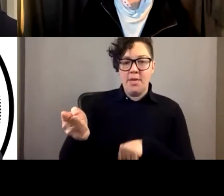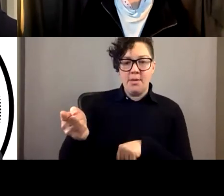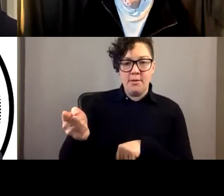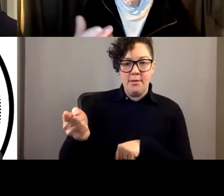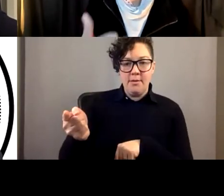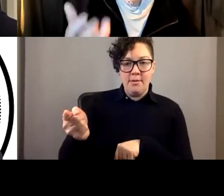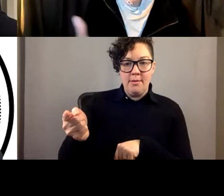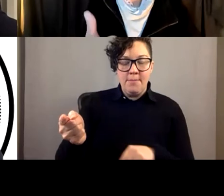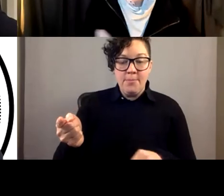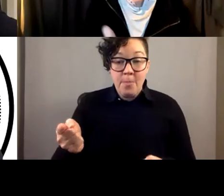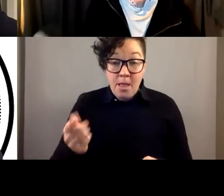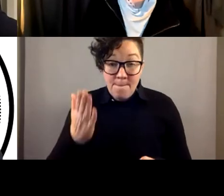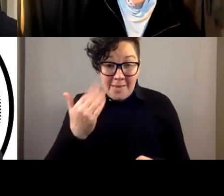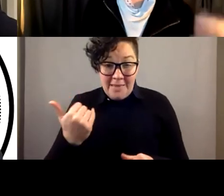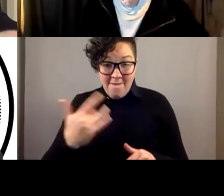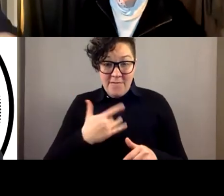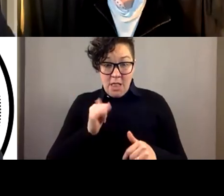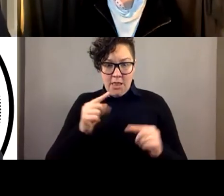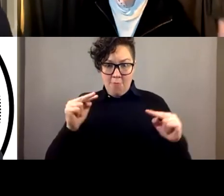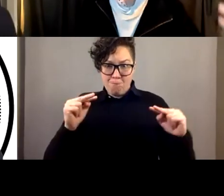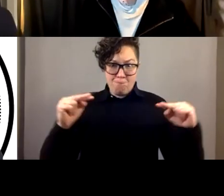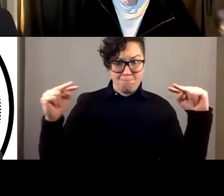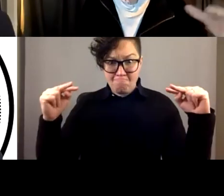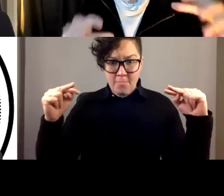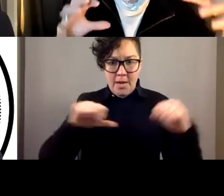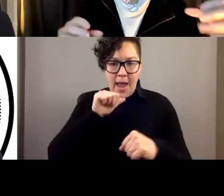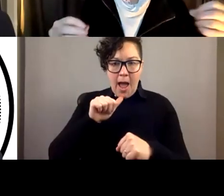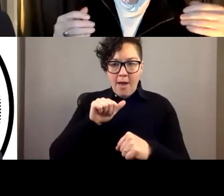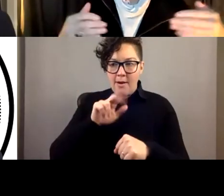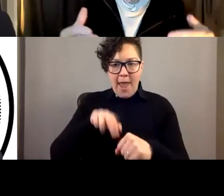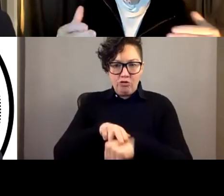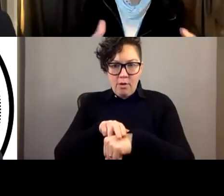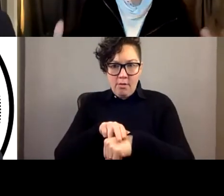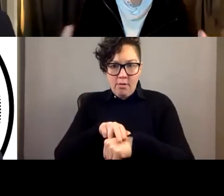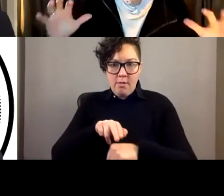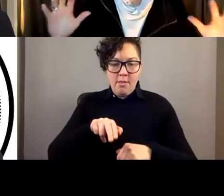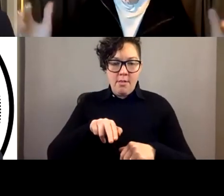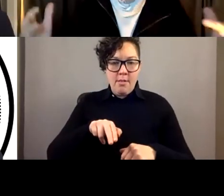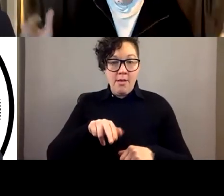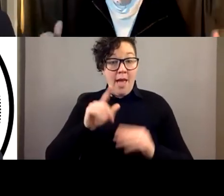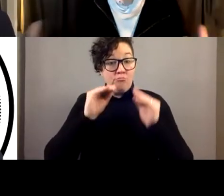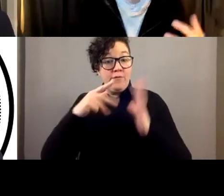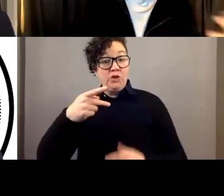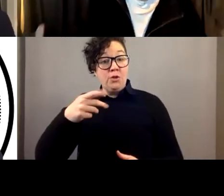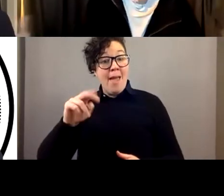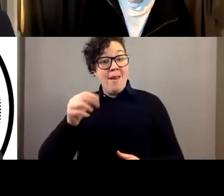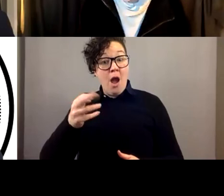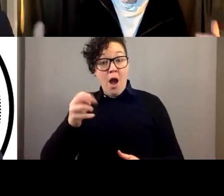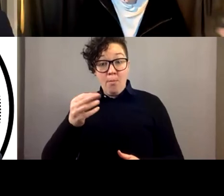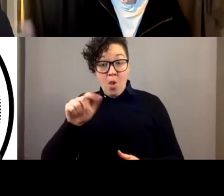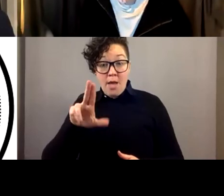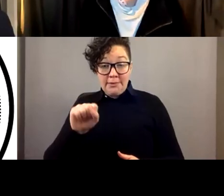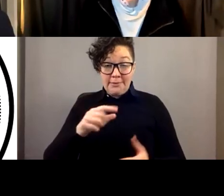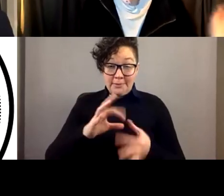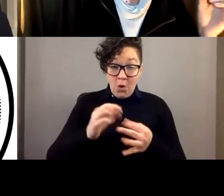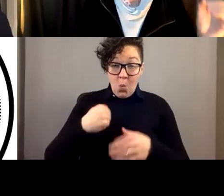division. I mean, I think as Professor Panagopoulos said, that we, you know, we, that, that, that that there's a way in which we are all hunters and we're in the wilderness and